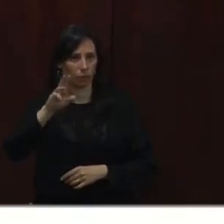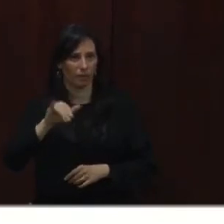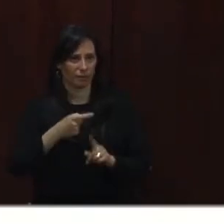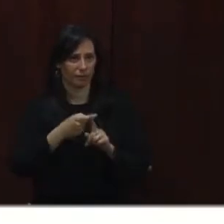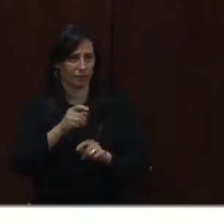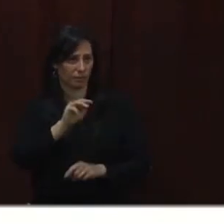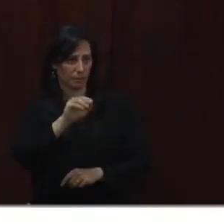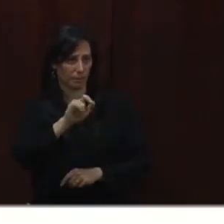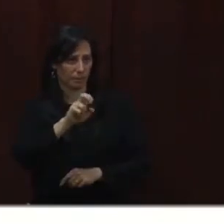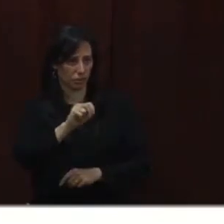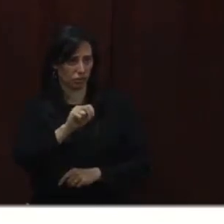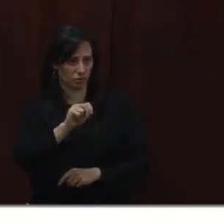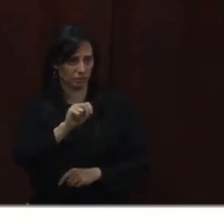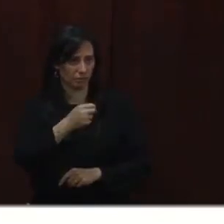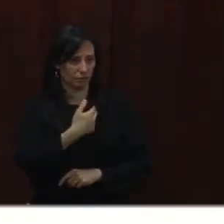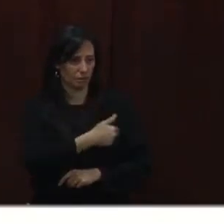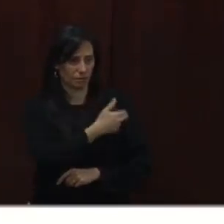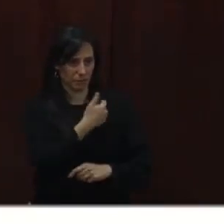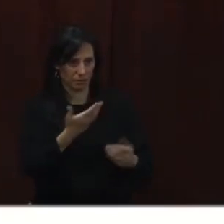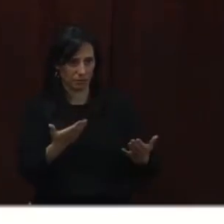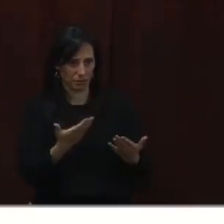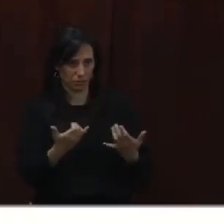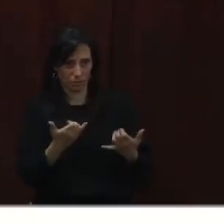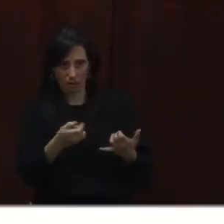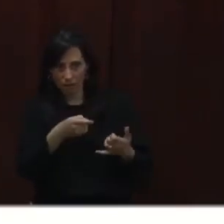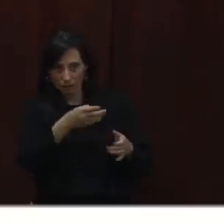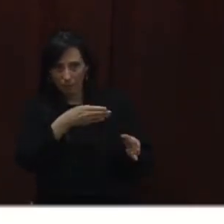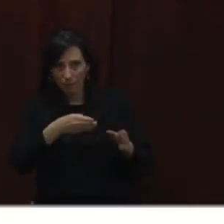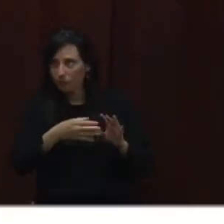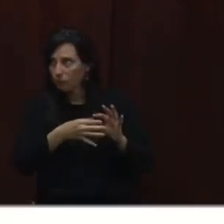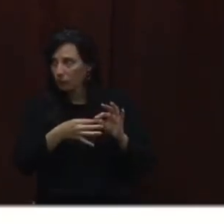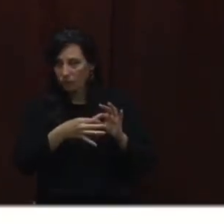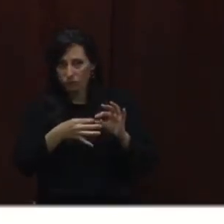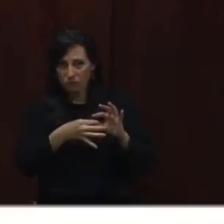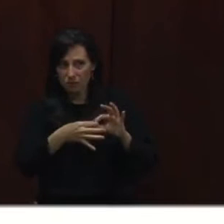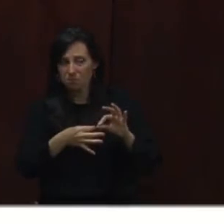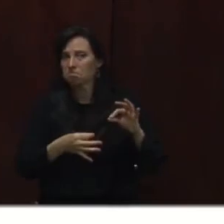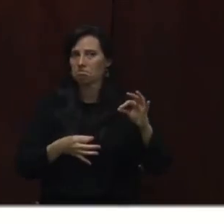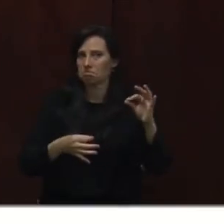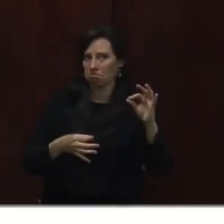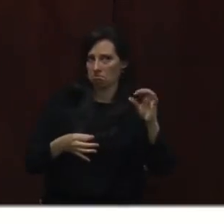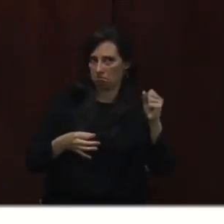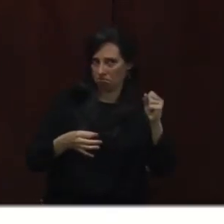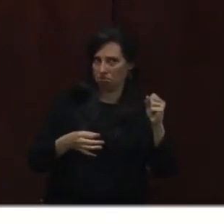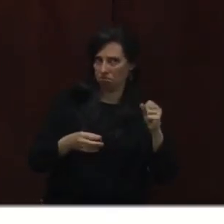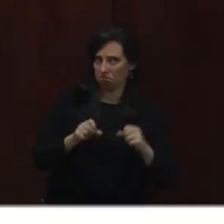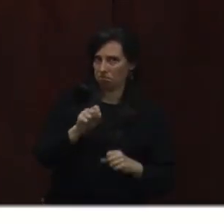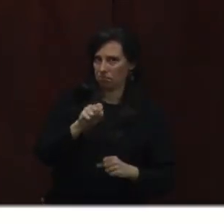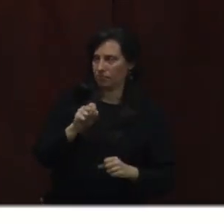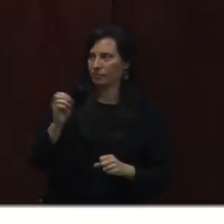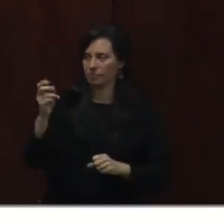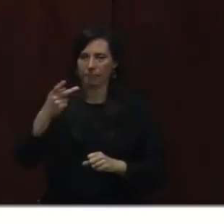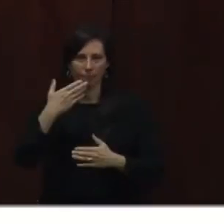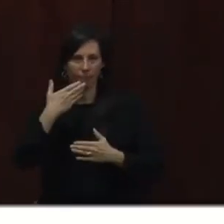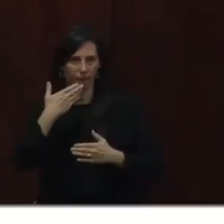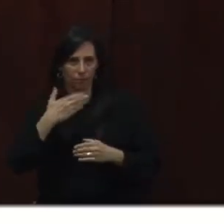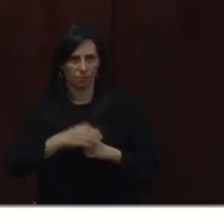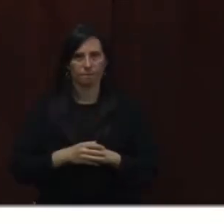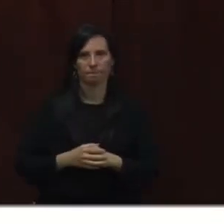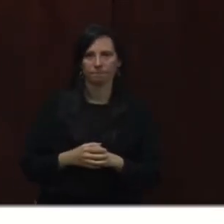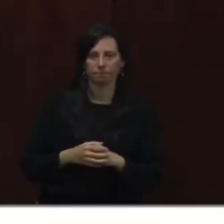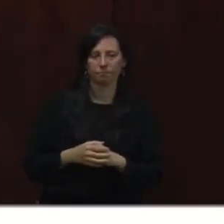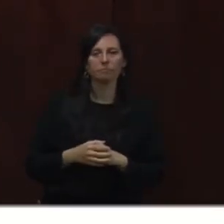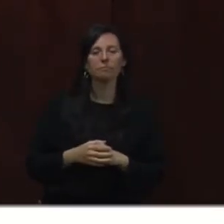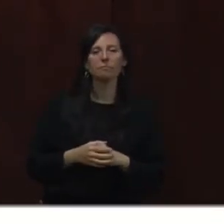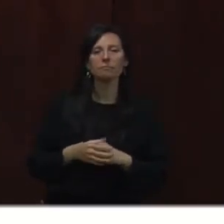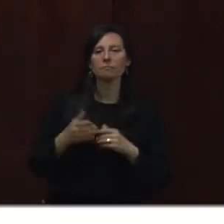you planning on making any remarks as well? Okay, great. So I just wanted to acknowledge that'll be part of the discussion. Okay, please continue. Thank you.